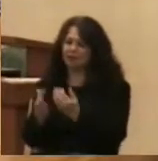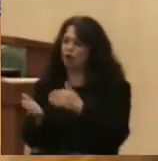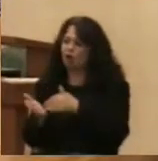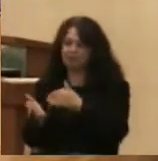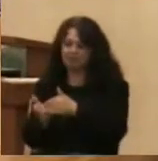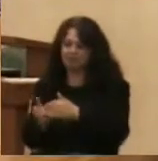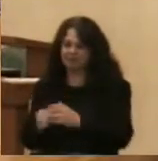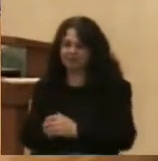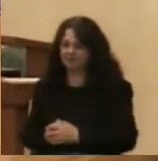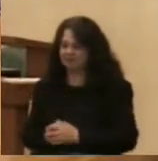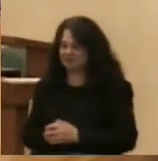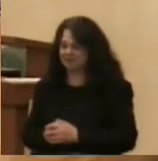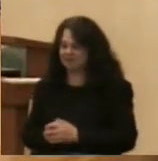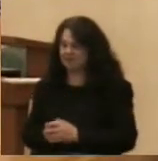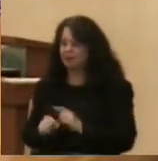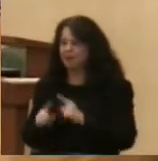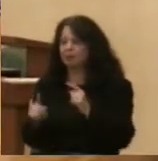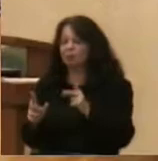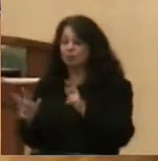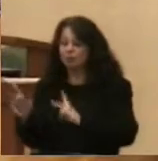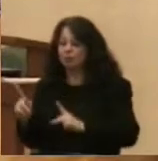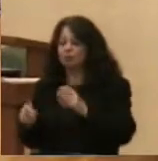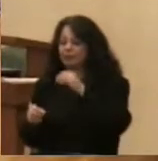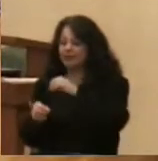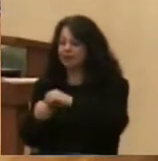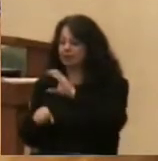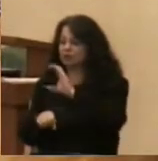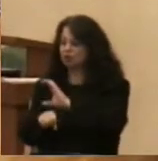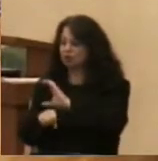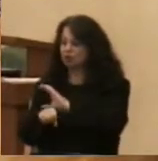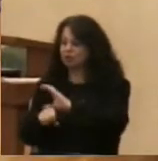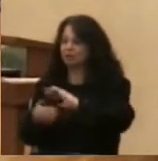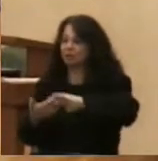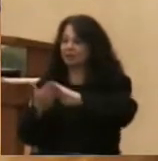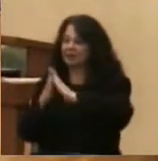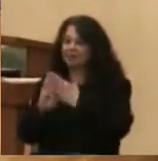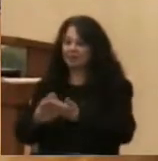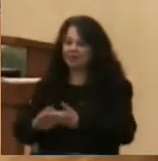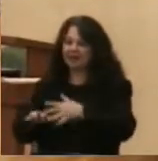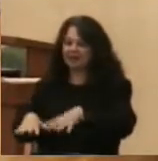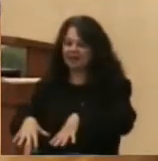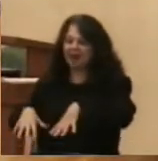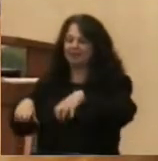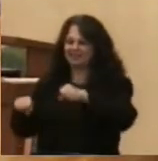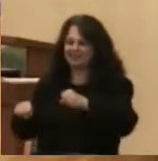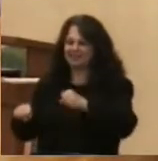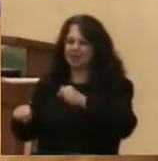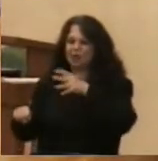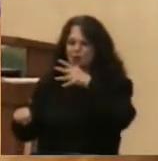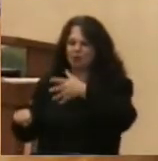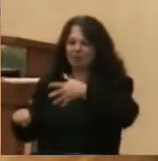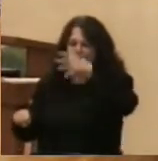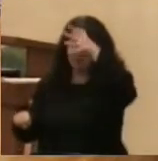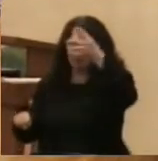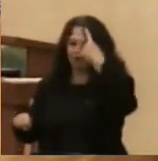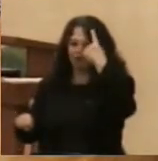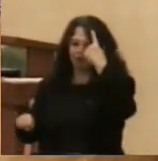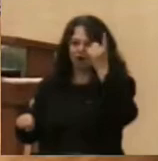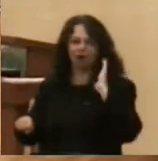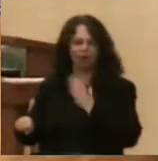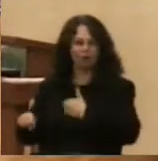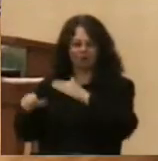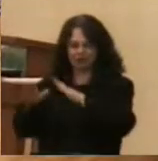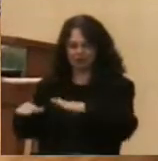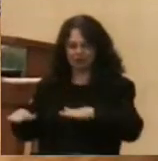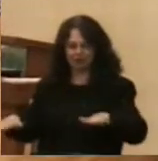But there were people who in our church became like adopted grandparents for our kids. And they